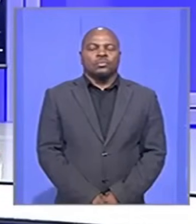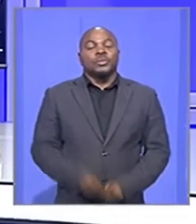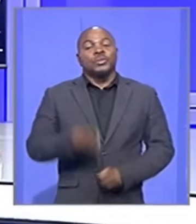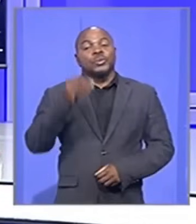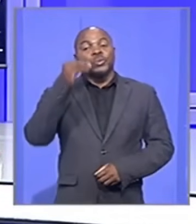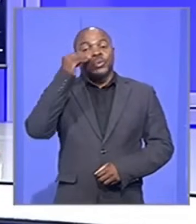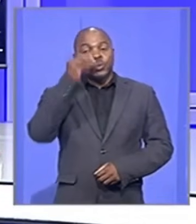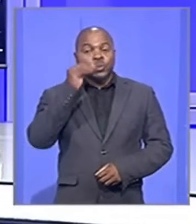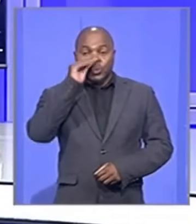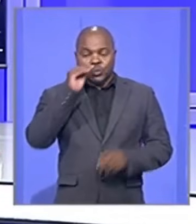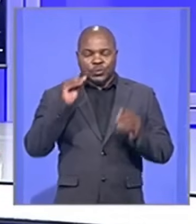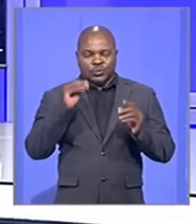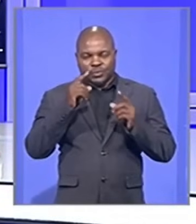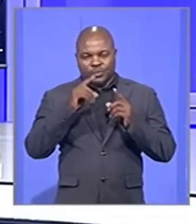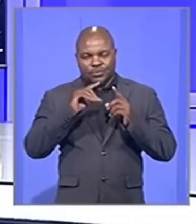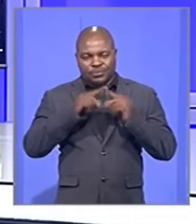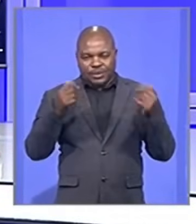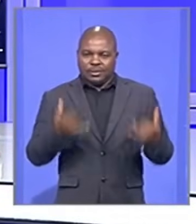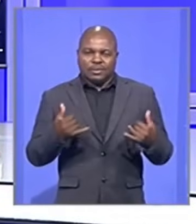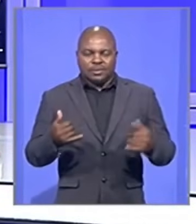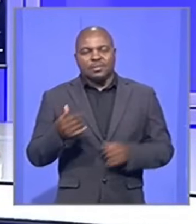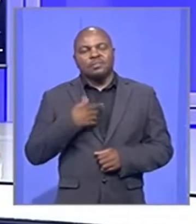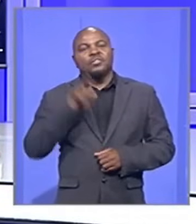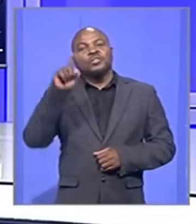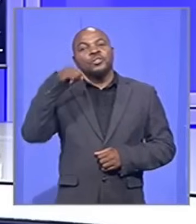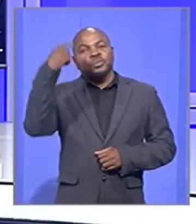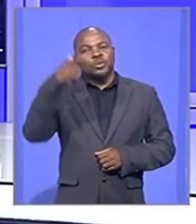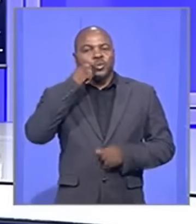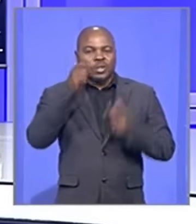Kgaso ena ditaba tsa Sesotho e fella mona kopana le moifu